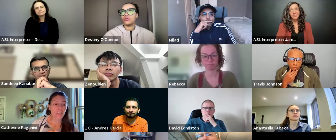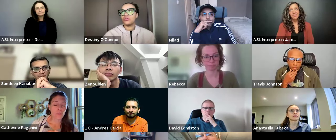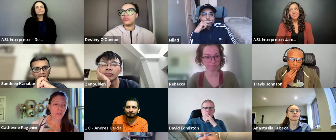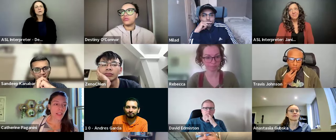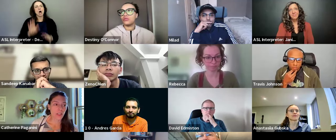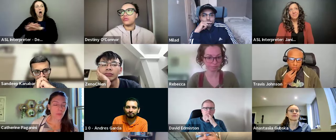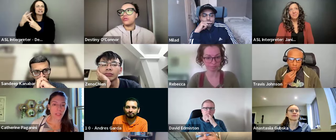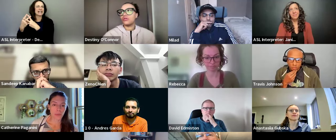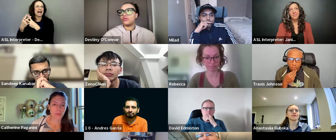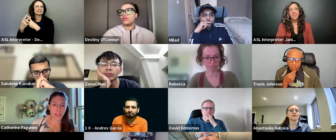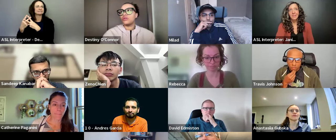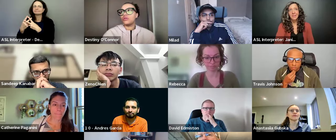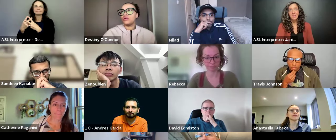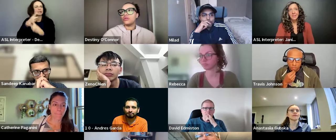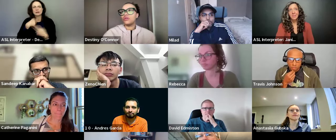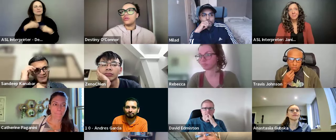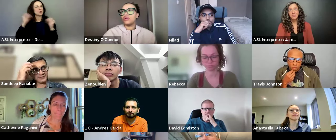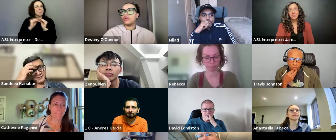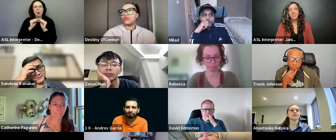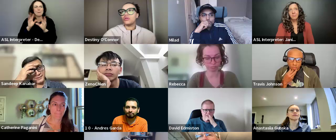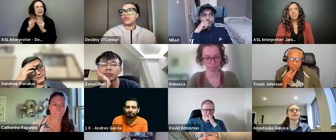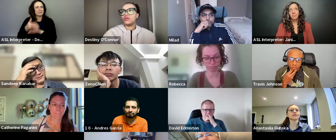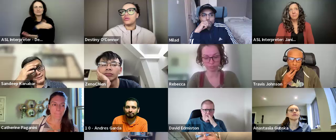on Slack, because we don't have another meeting before that.